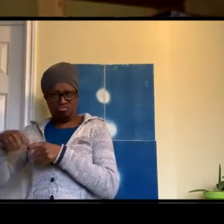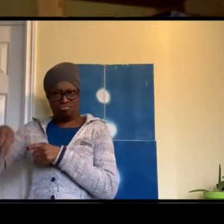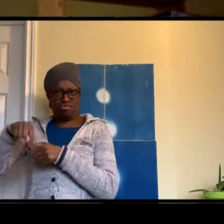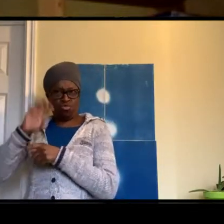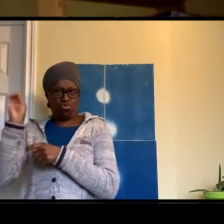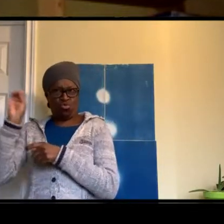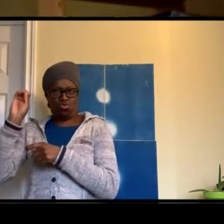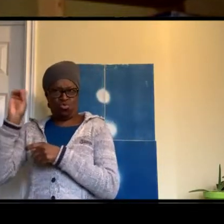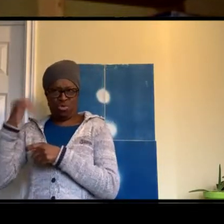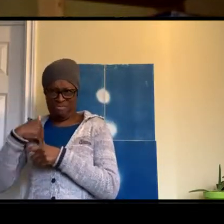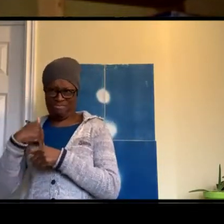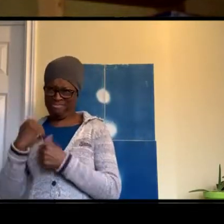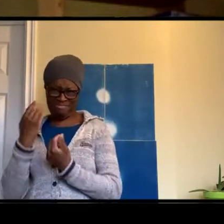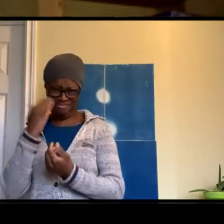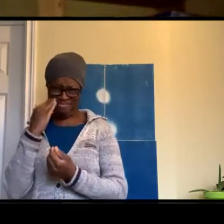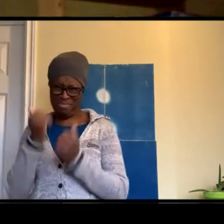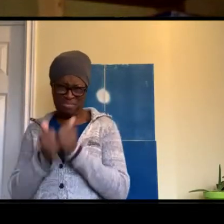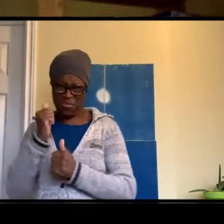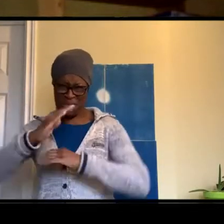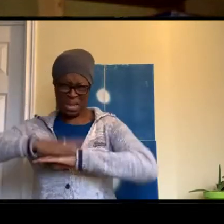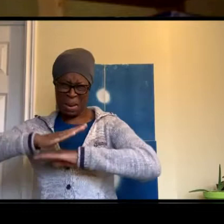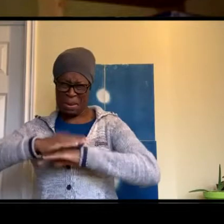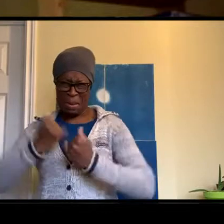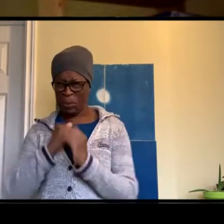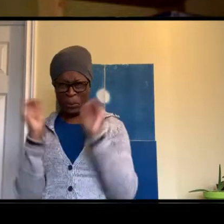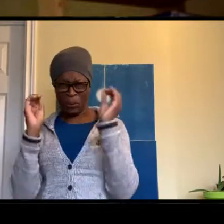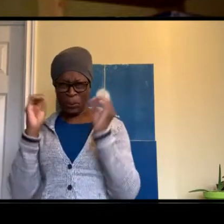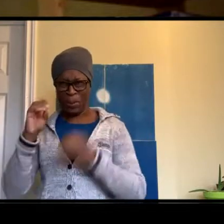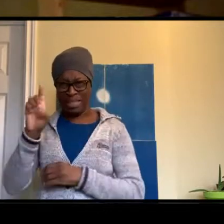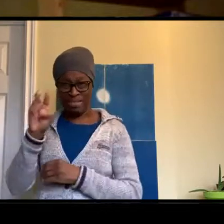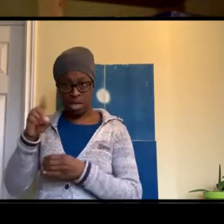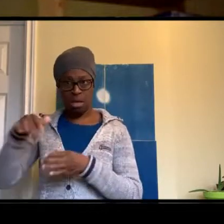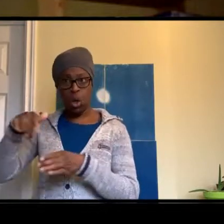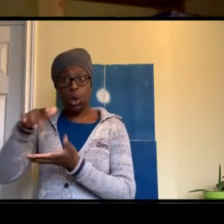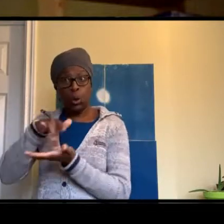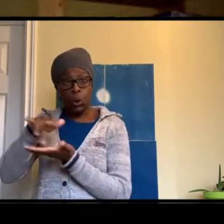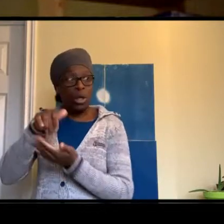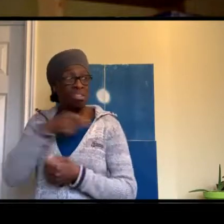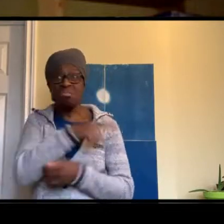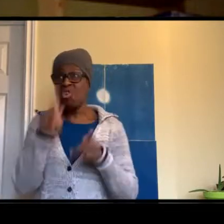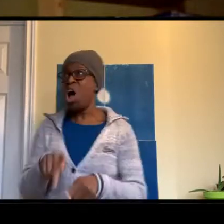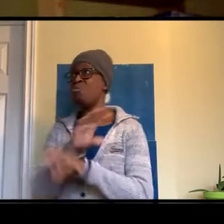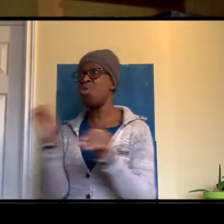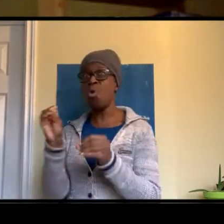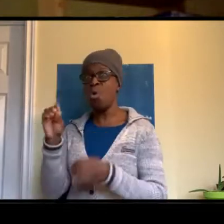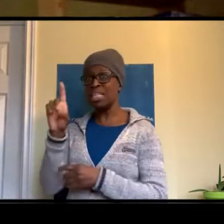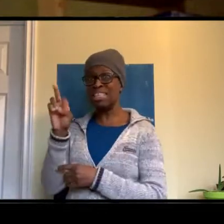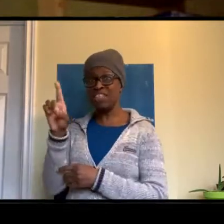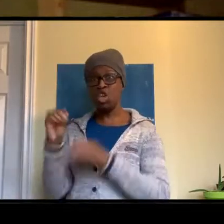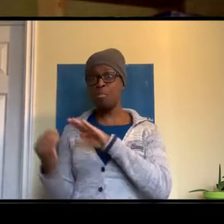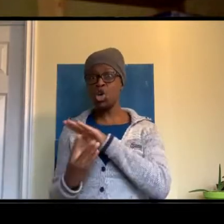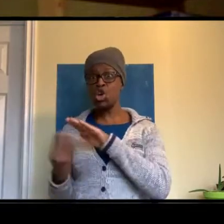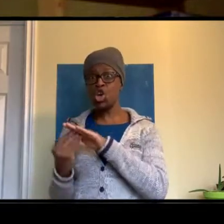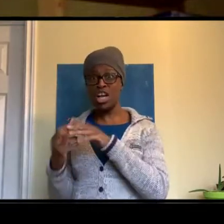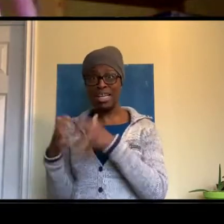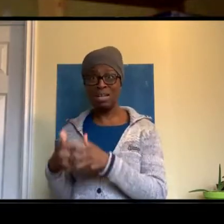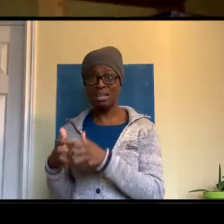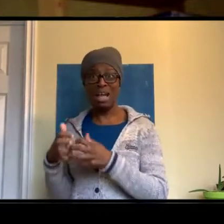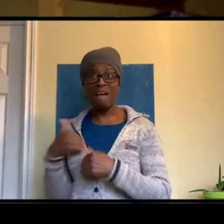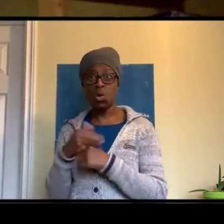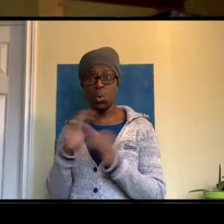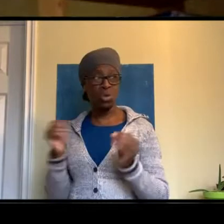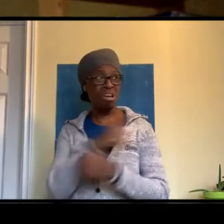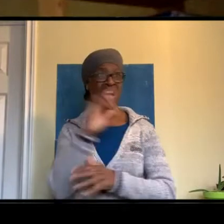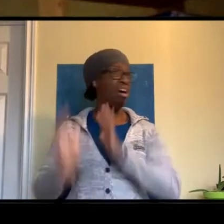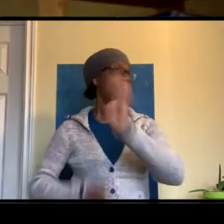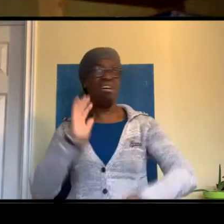or a CD, and neither did this person. And it was this mad scramble, and it was like, there was just an assumption that everything's